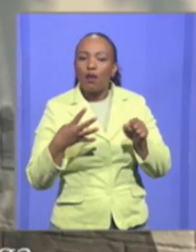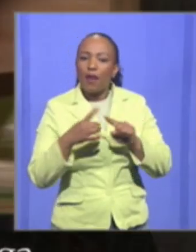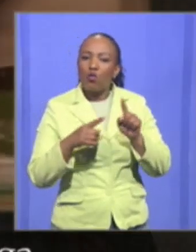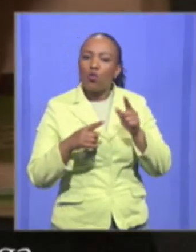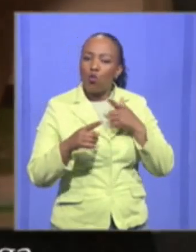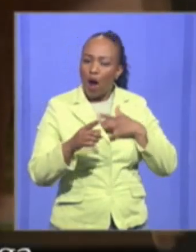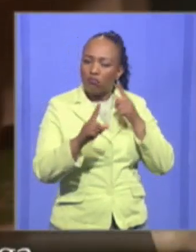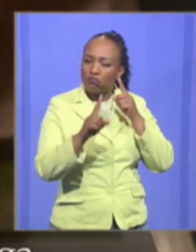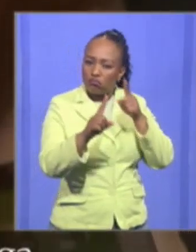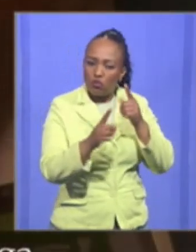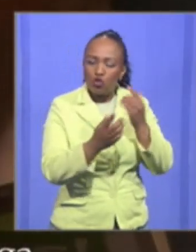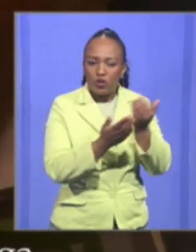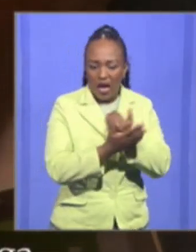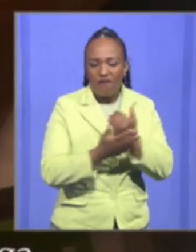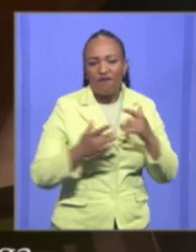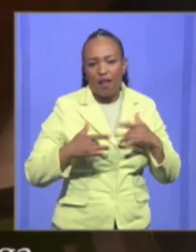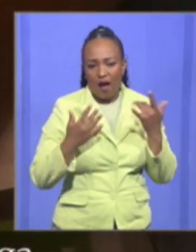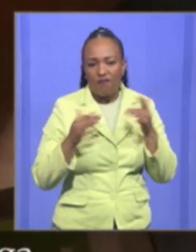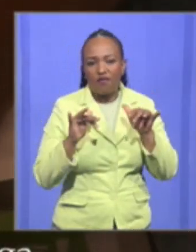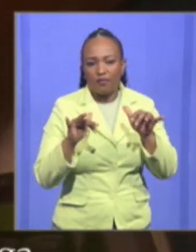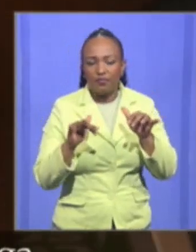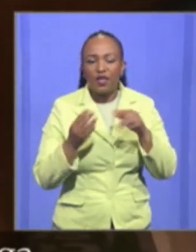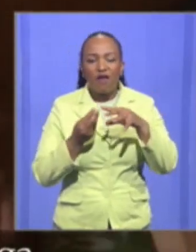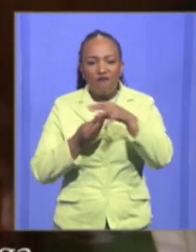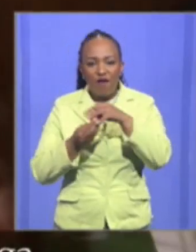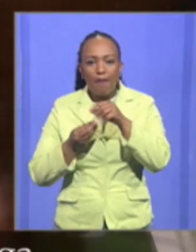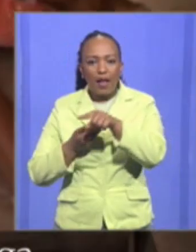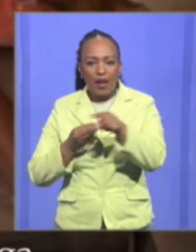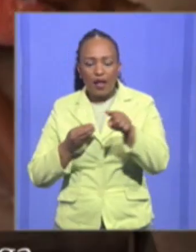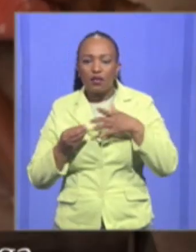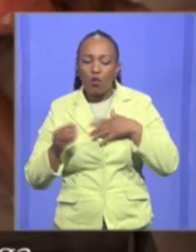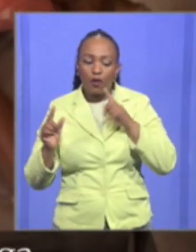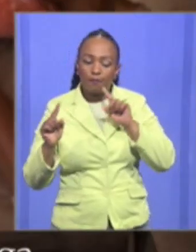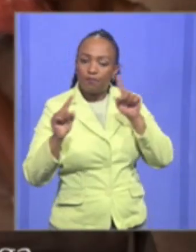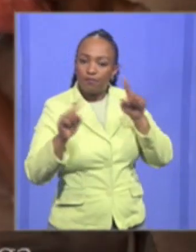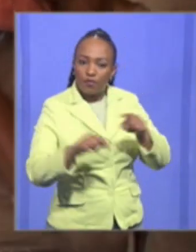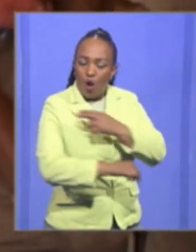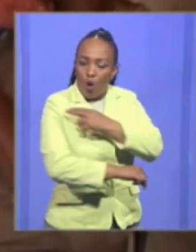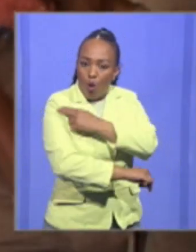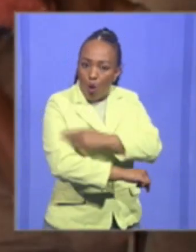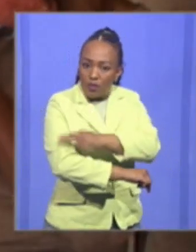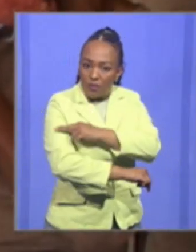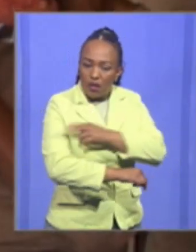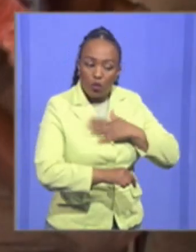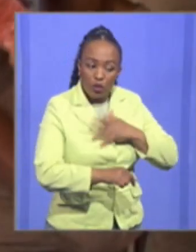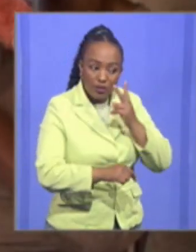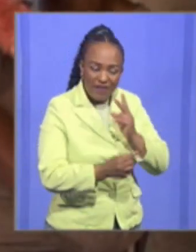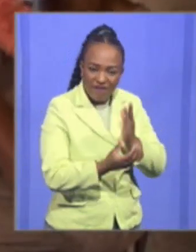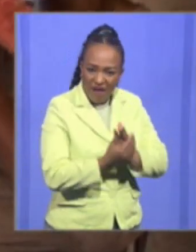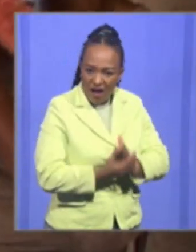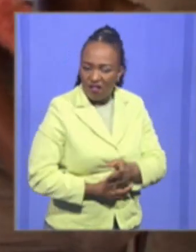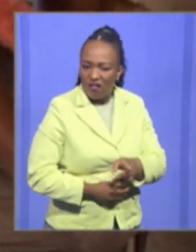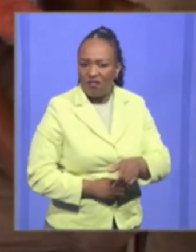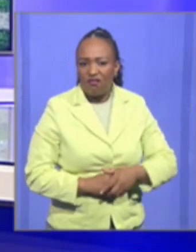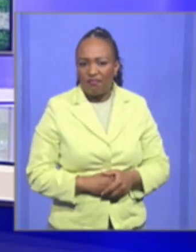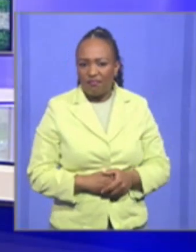save life. Balapa ba eleditšwe go ya boekelong go ya go iponela direkhote tša lephelo ka bona mahlo.